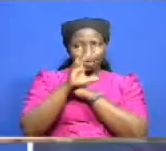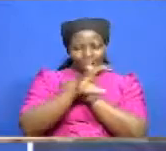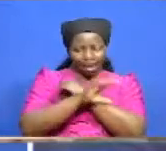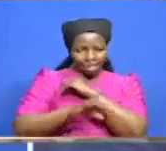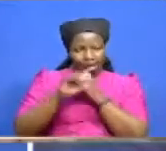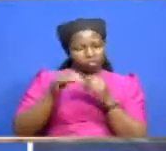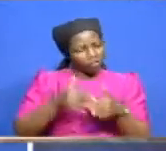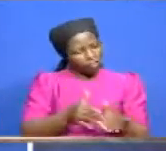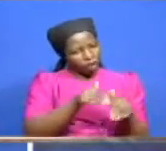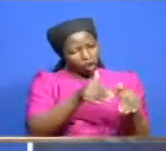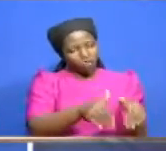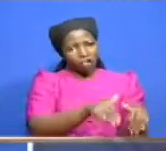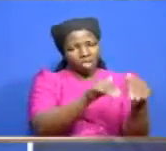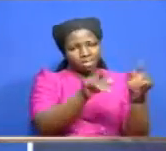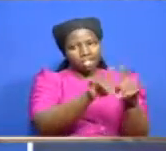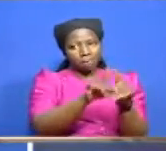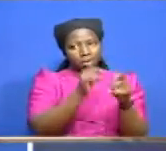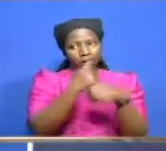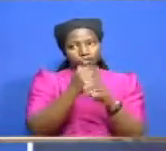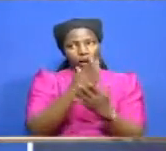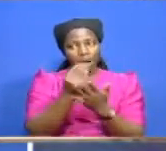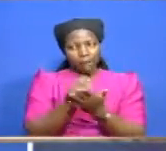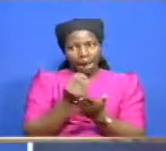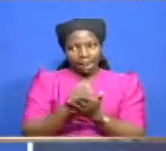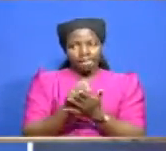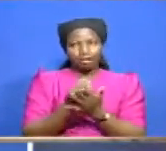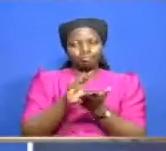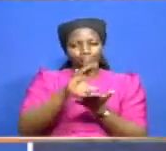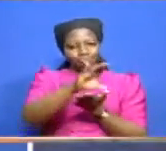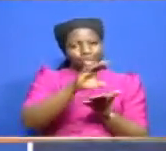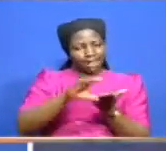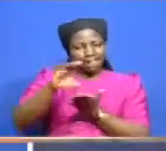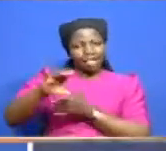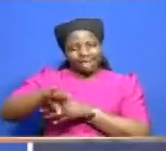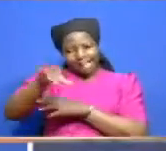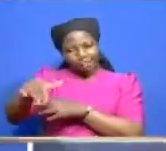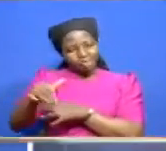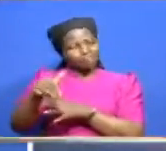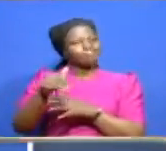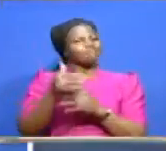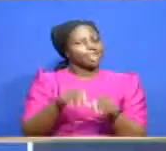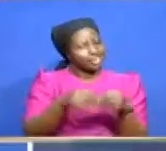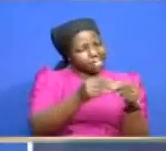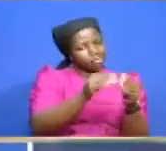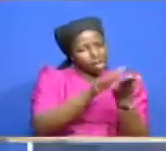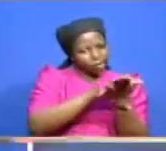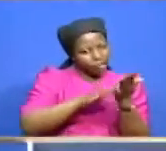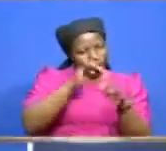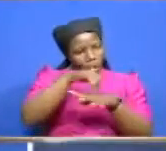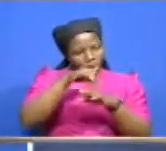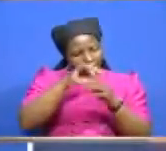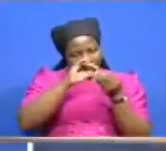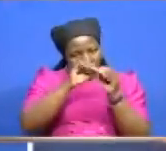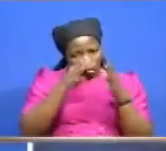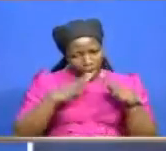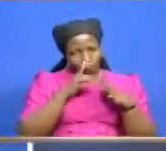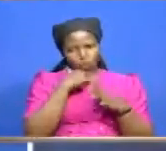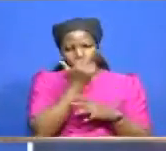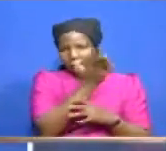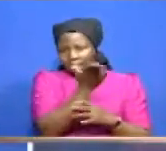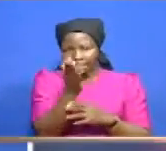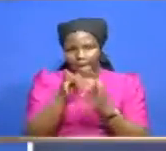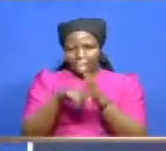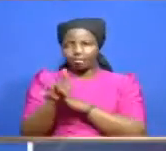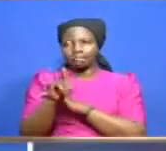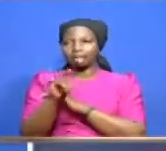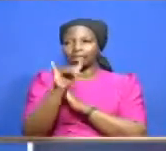to constituencies and is disbursed based on the number of people in the said electoral units. For one item,